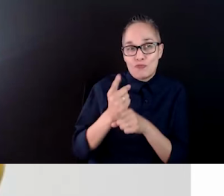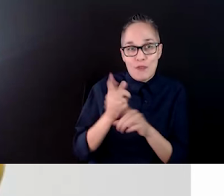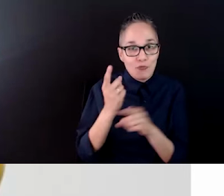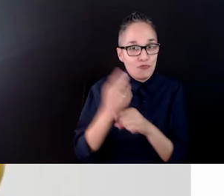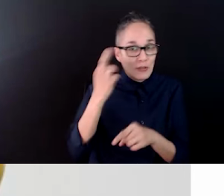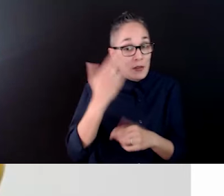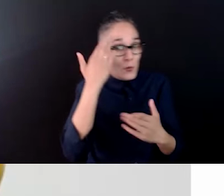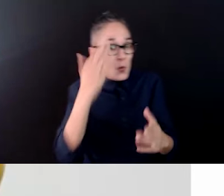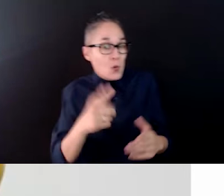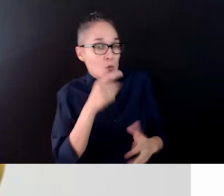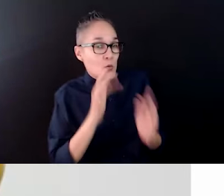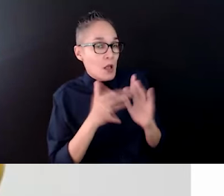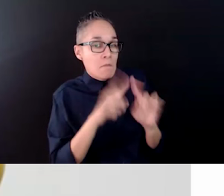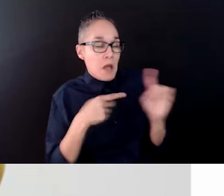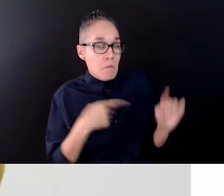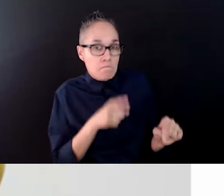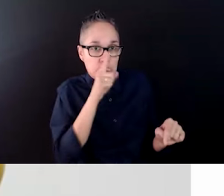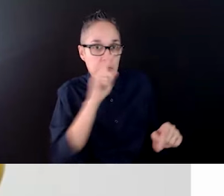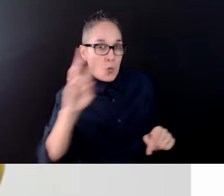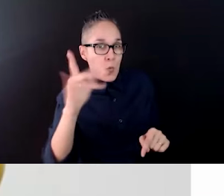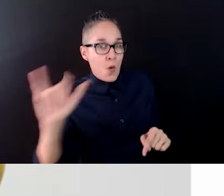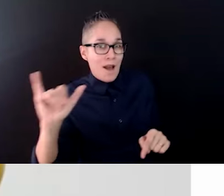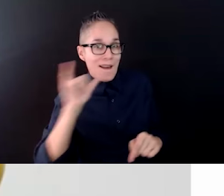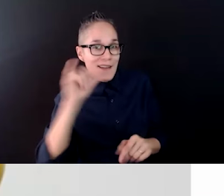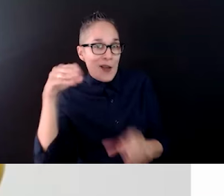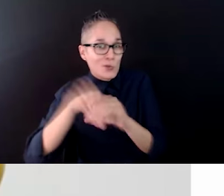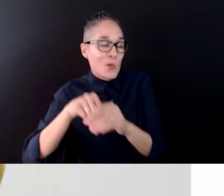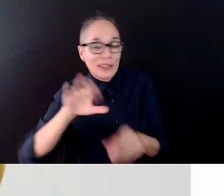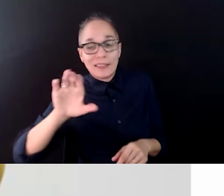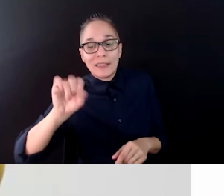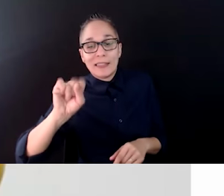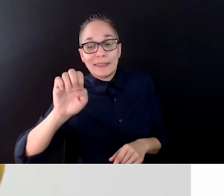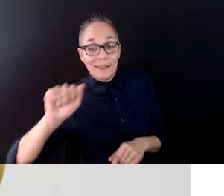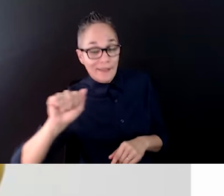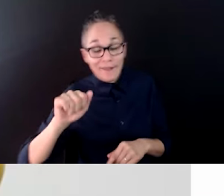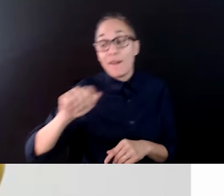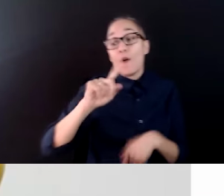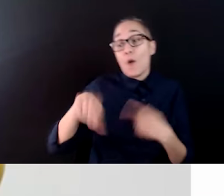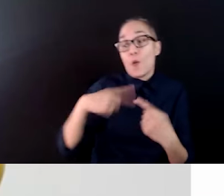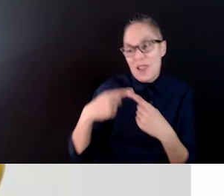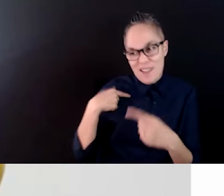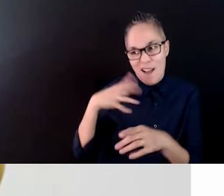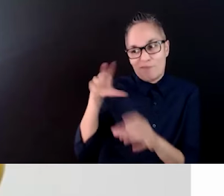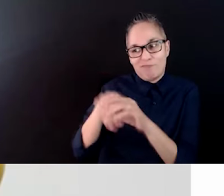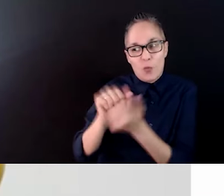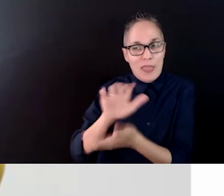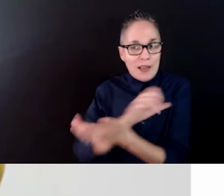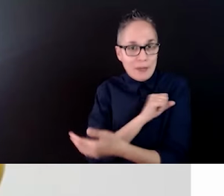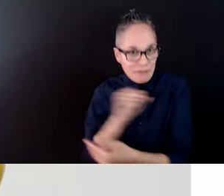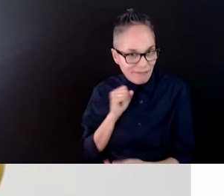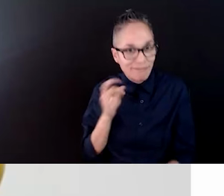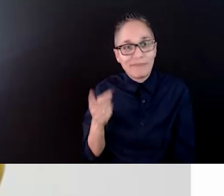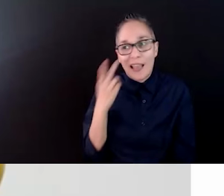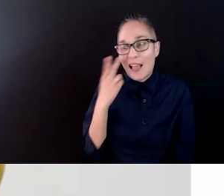rather not say why. So once I got in, then I saw there was